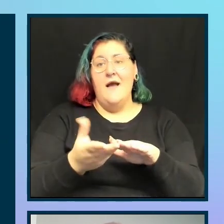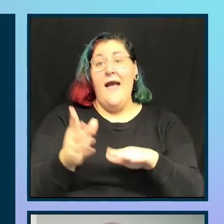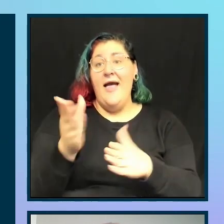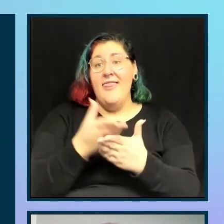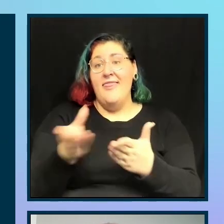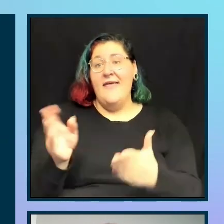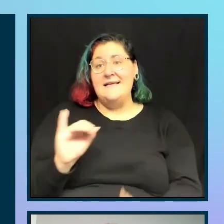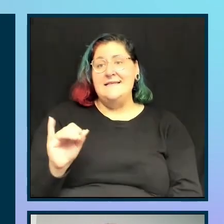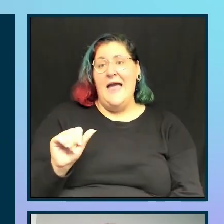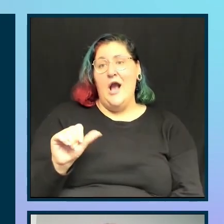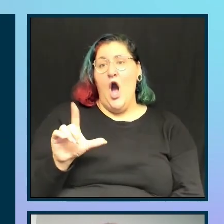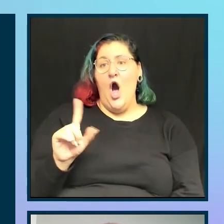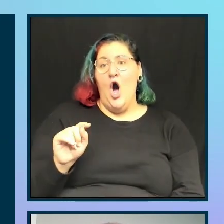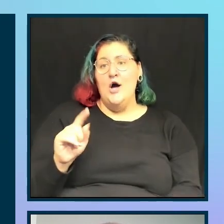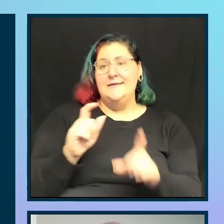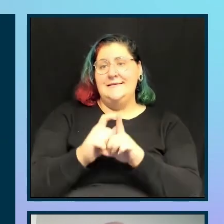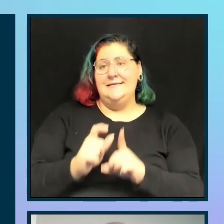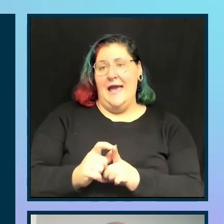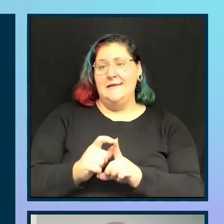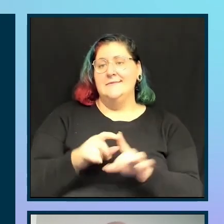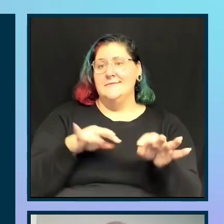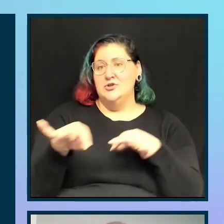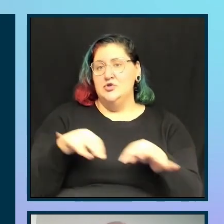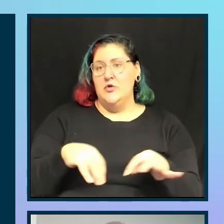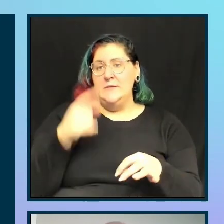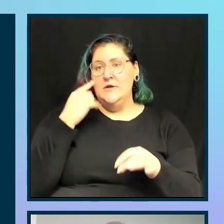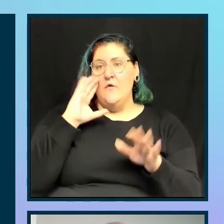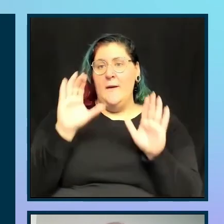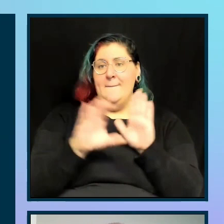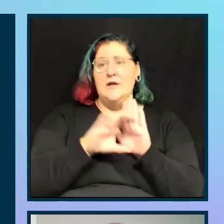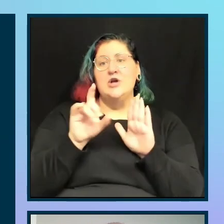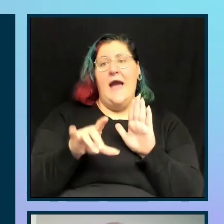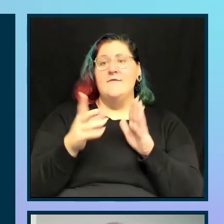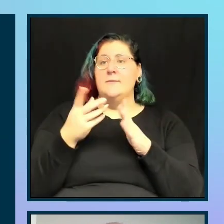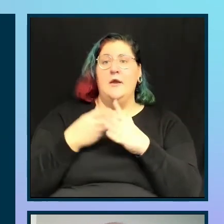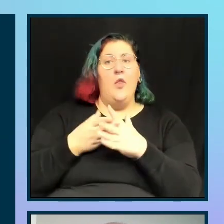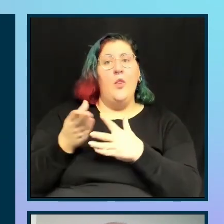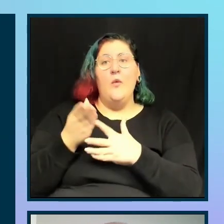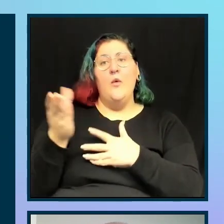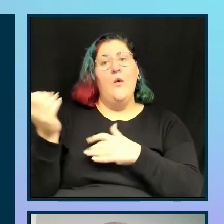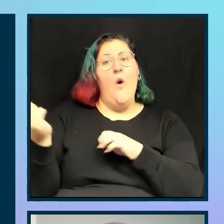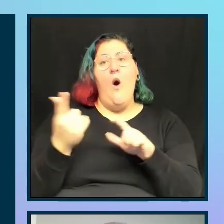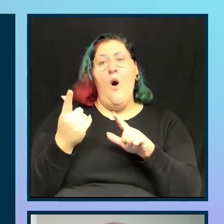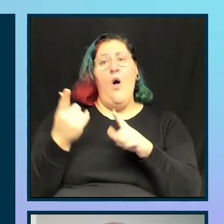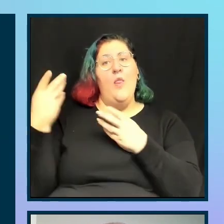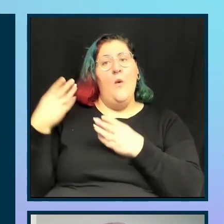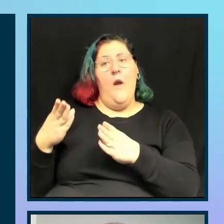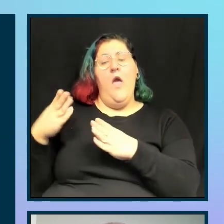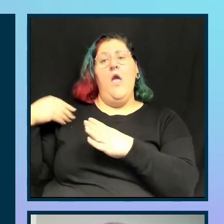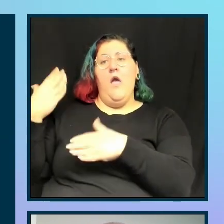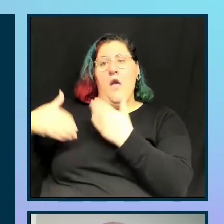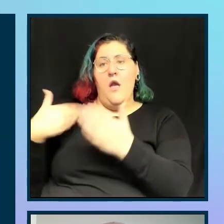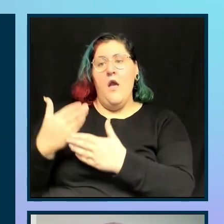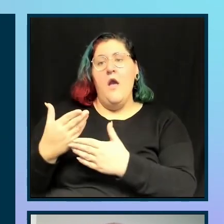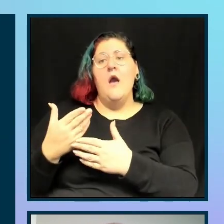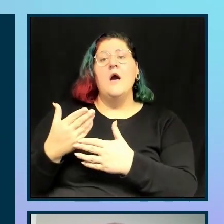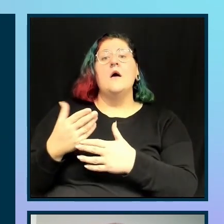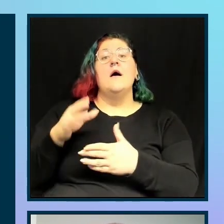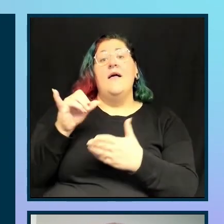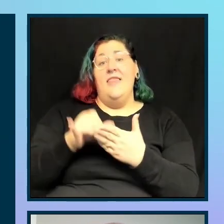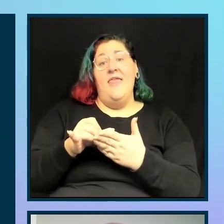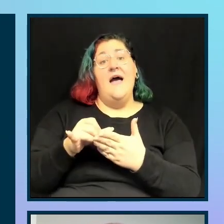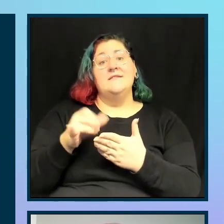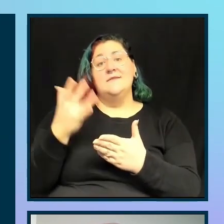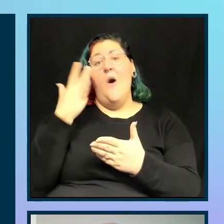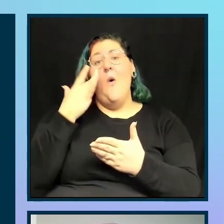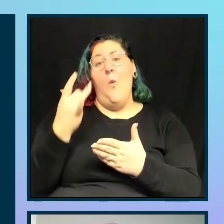to be carried and maintained through, even from an editorial standpoint. And that harkens back to there being process